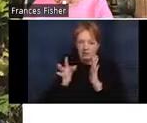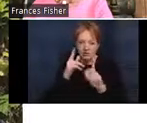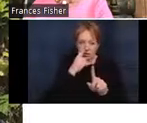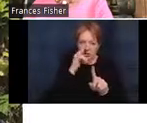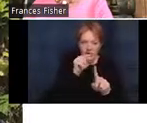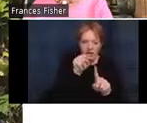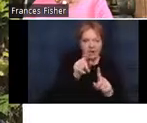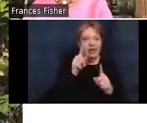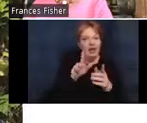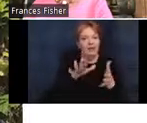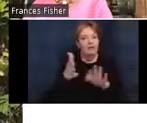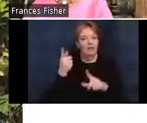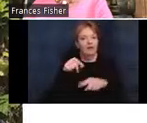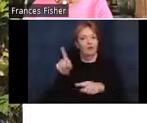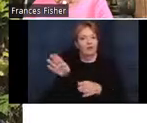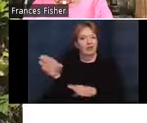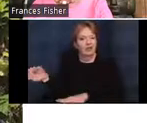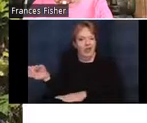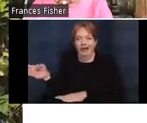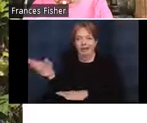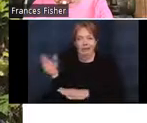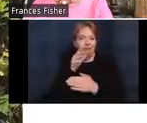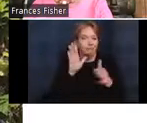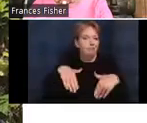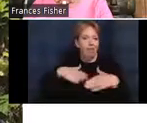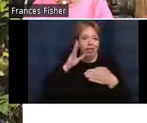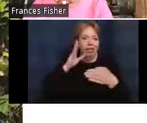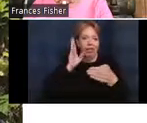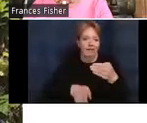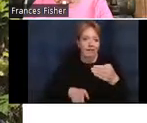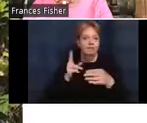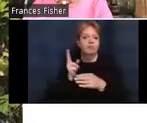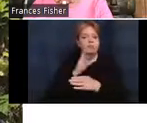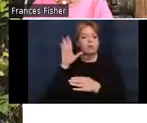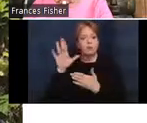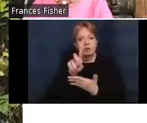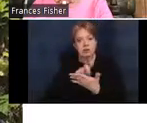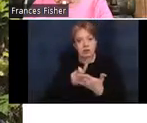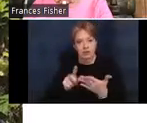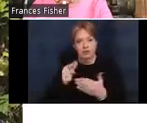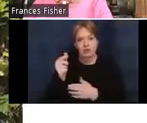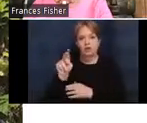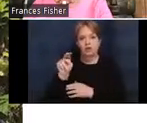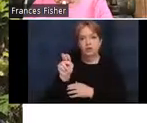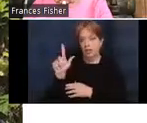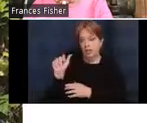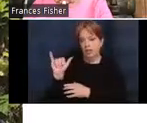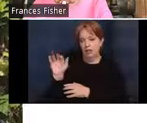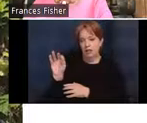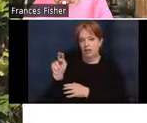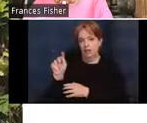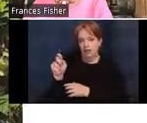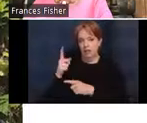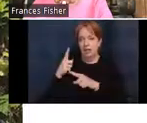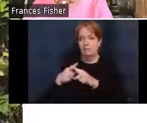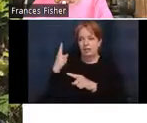her death, and using Anne's drawings and elaborate design she had submitted with her application, Jane Leofonte, with funds from an anonymous donor, finished